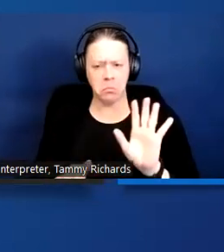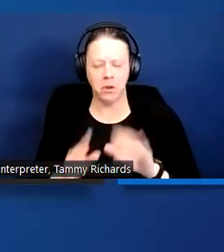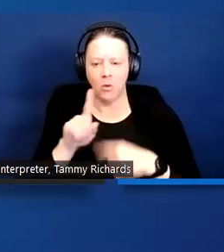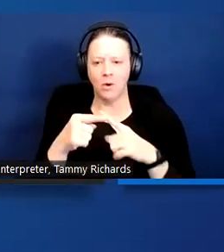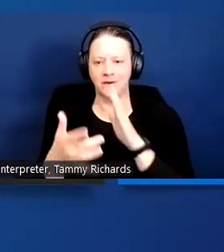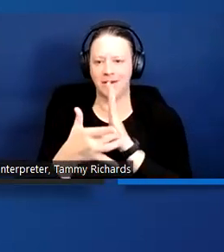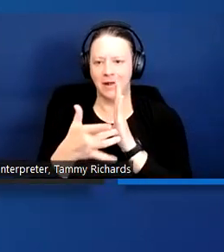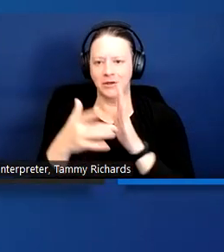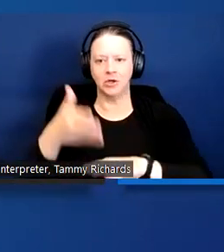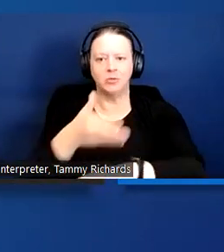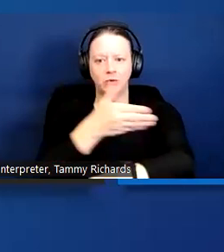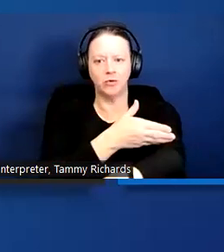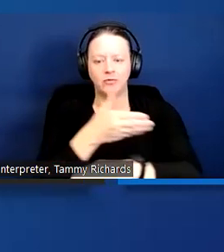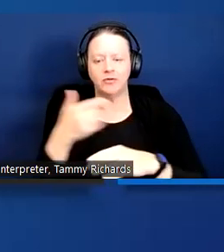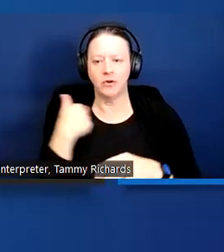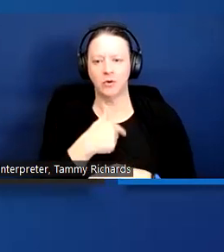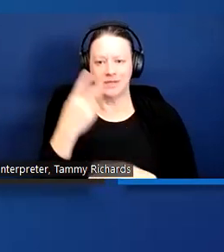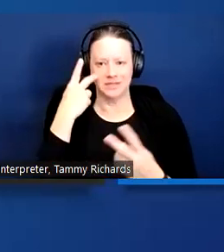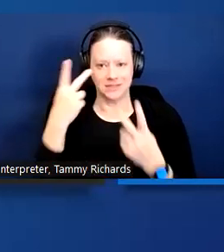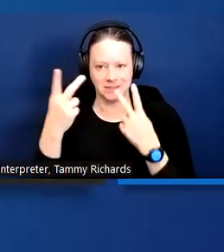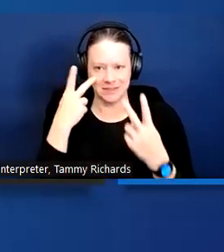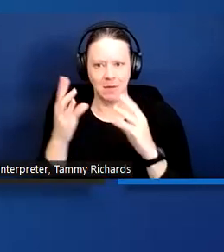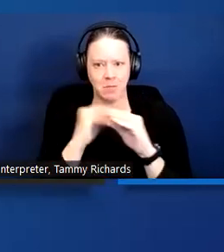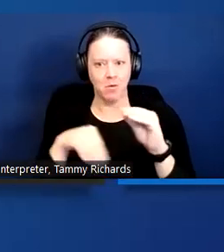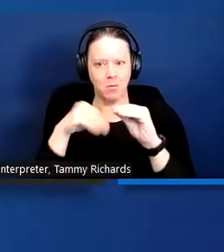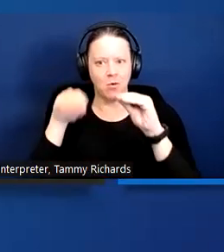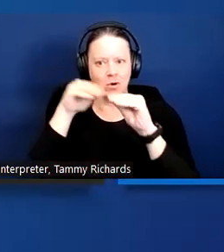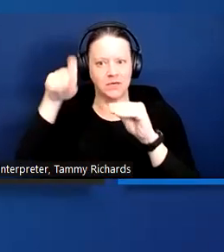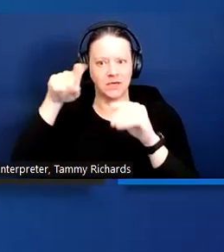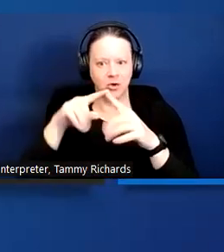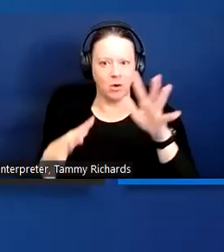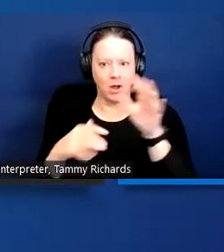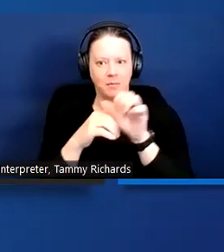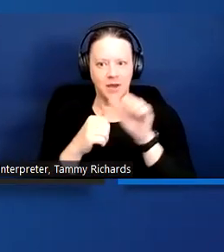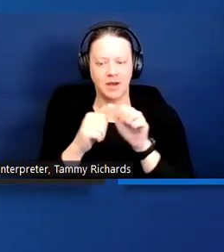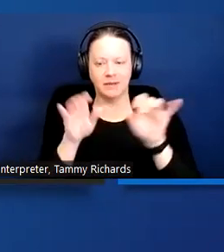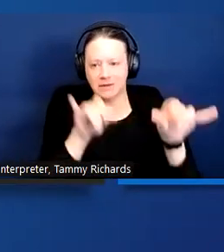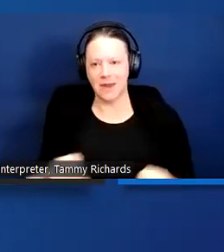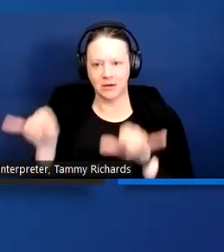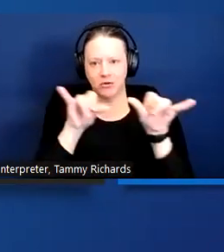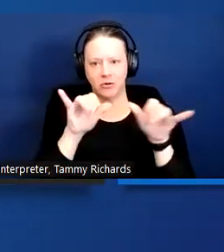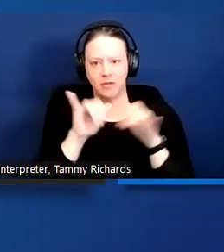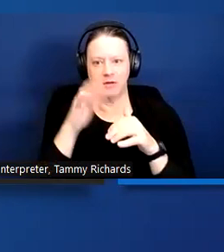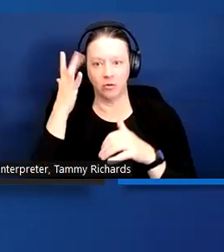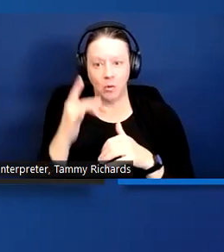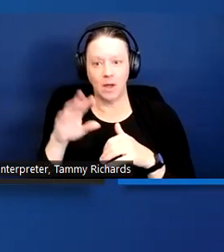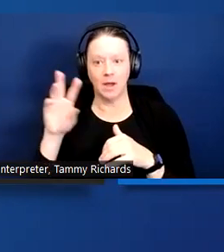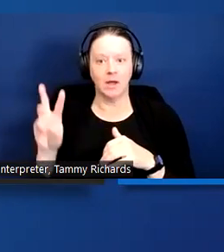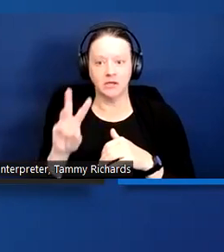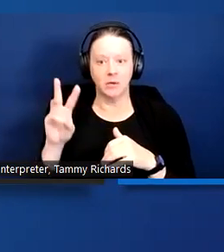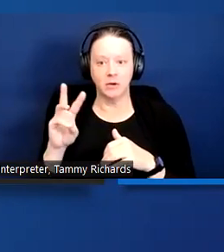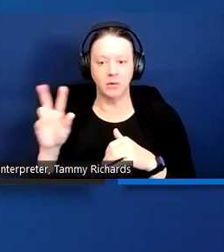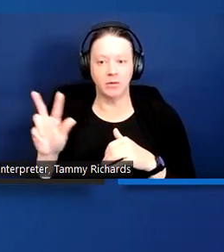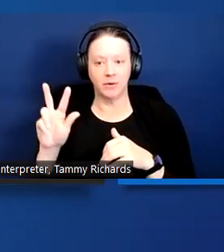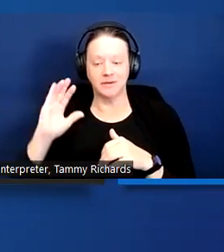improves, we see more and more need to update these standards, which is why W3C has been working